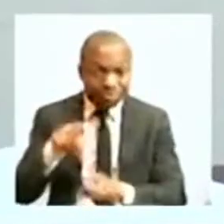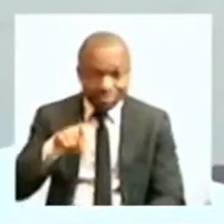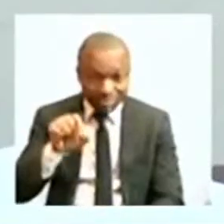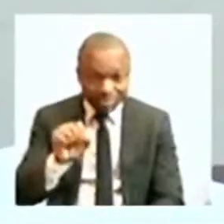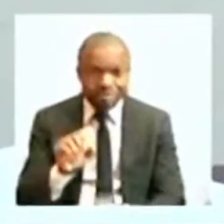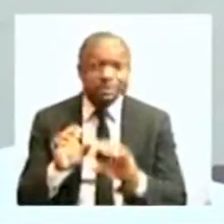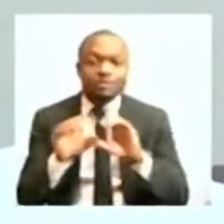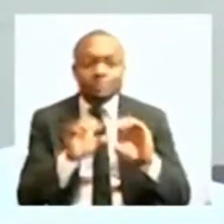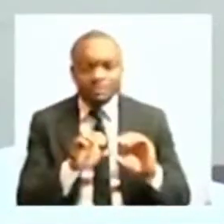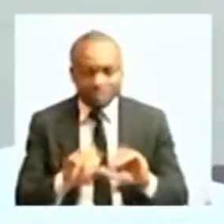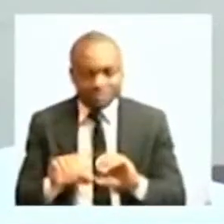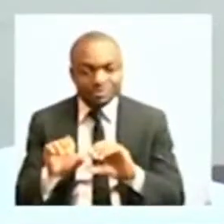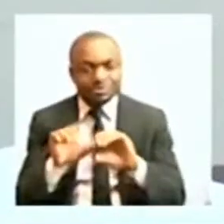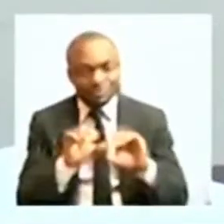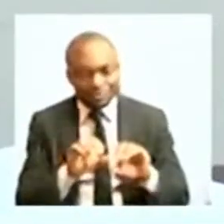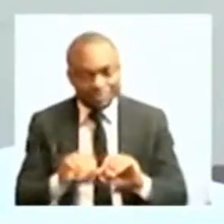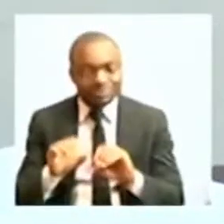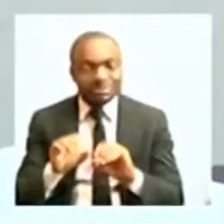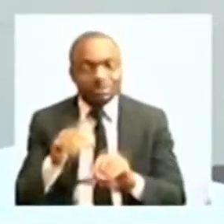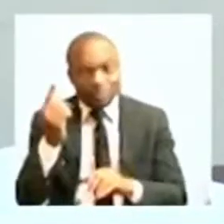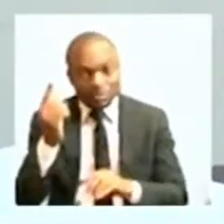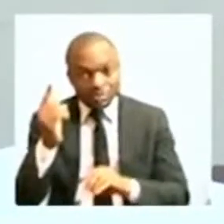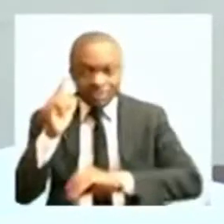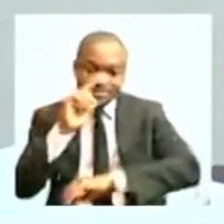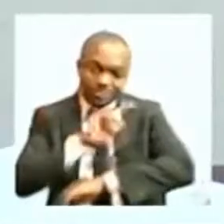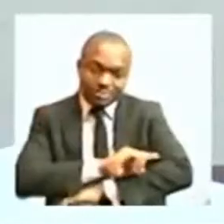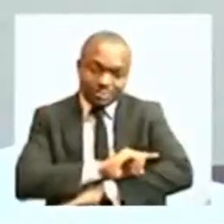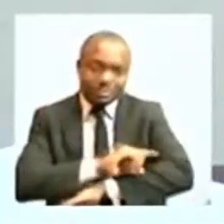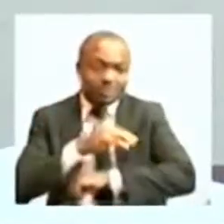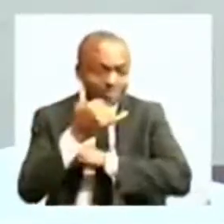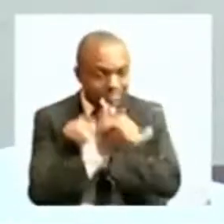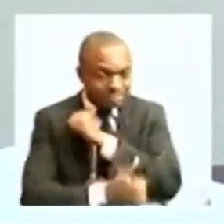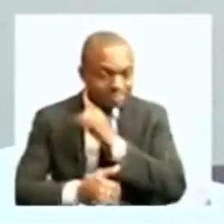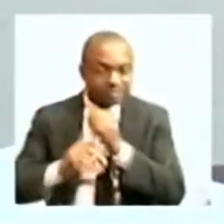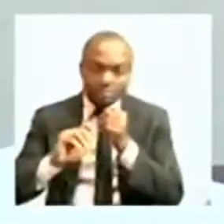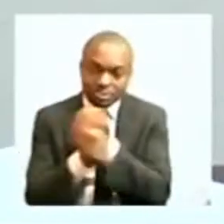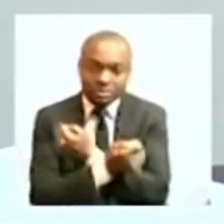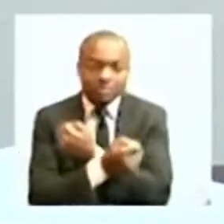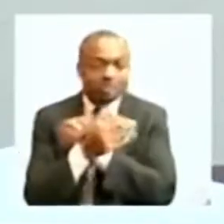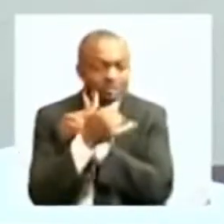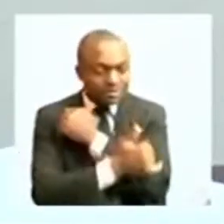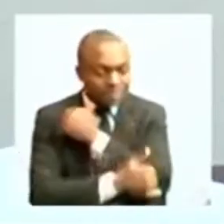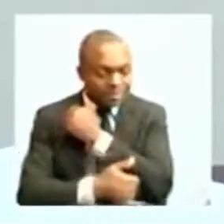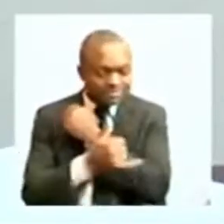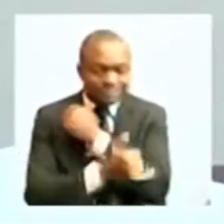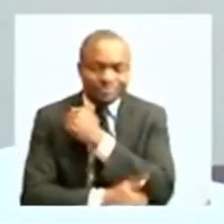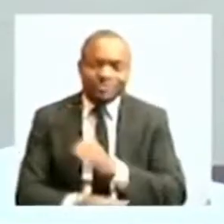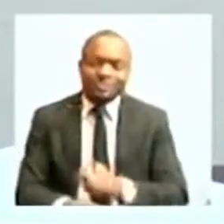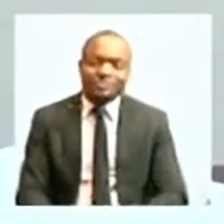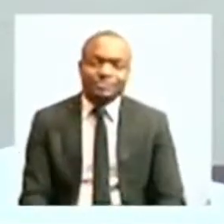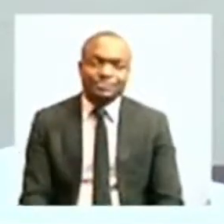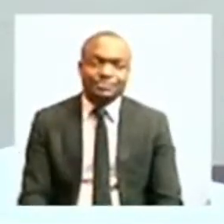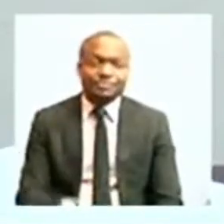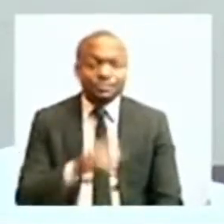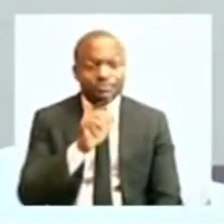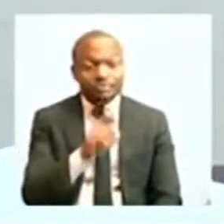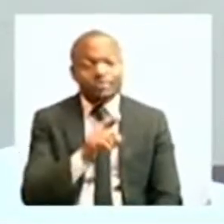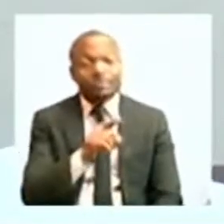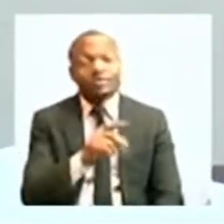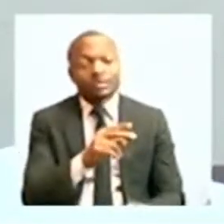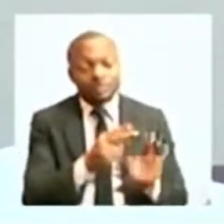doing, that one day this country will be a changed country? And he has pointed